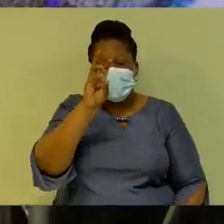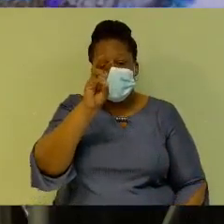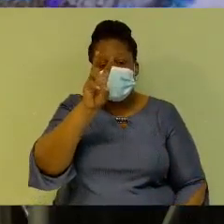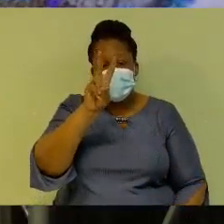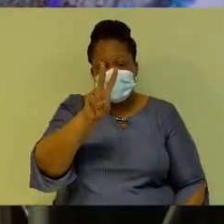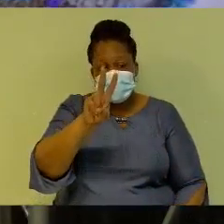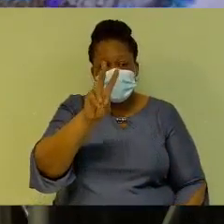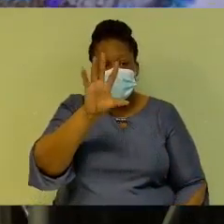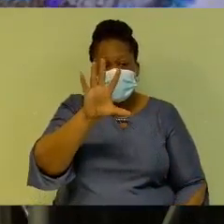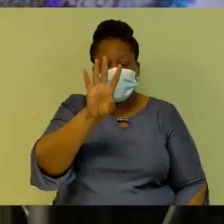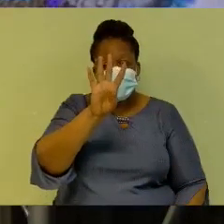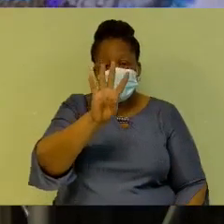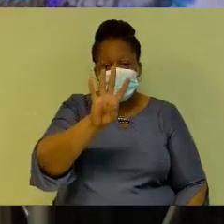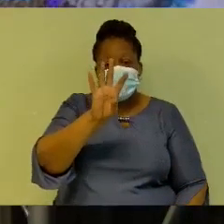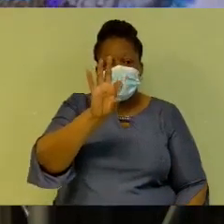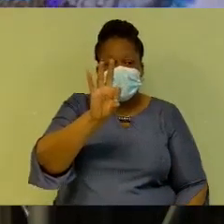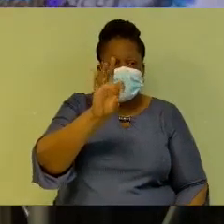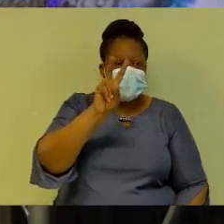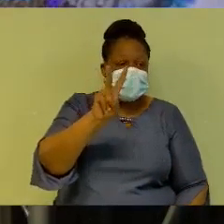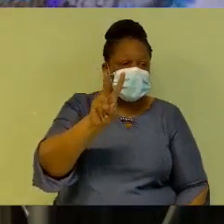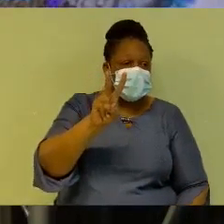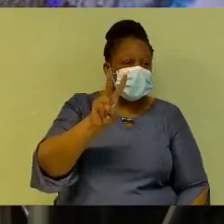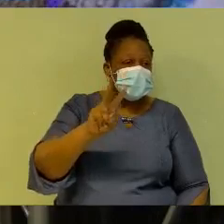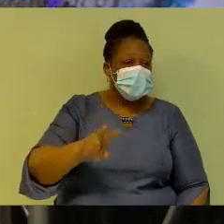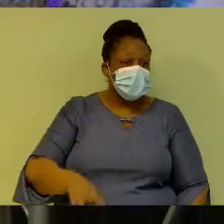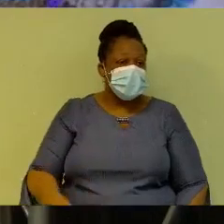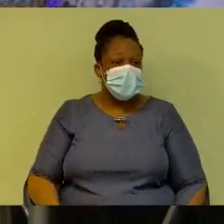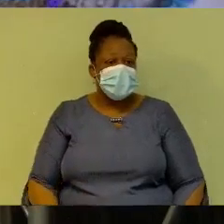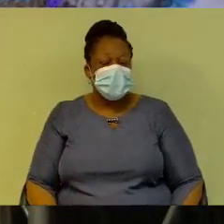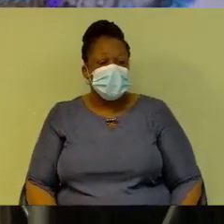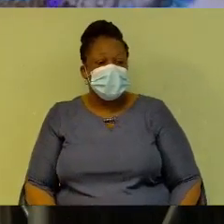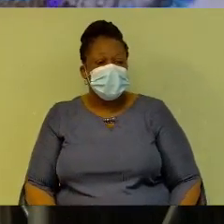662-5492, the Special Victims Unit at